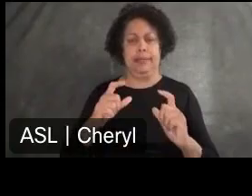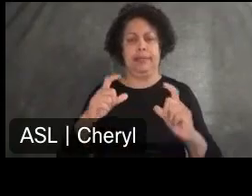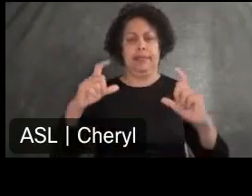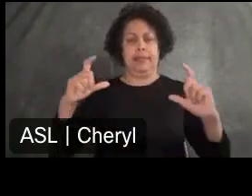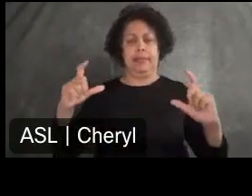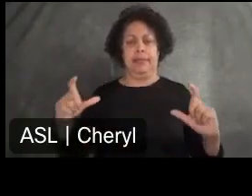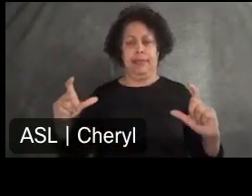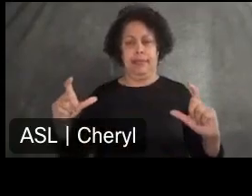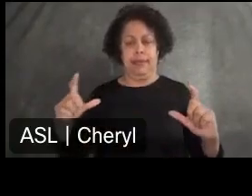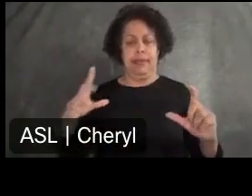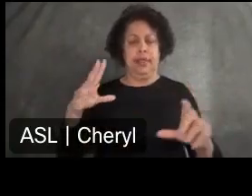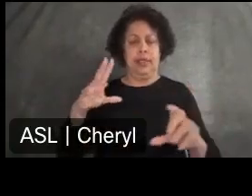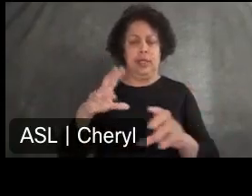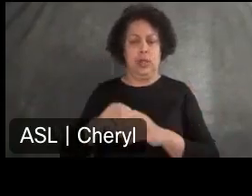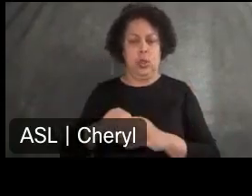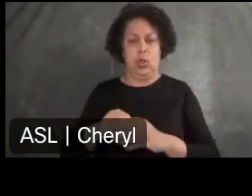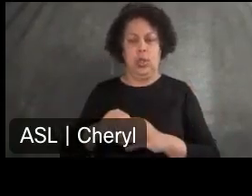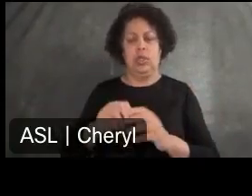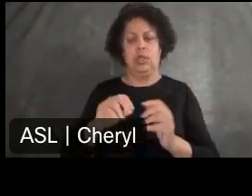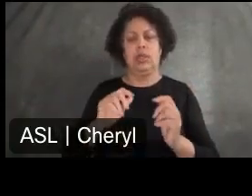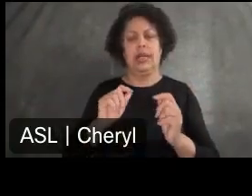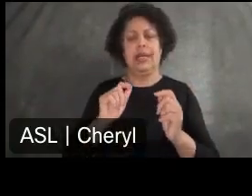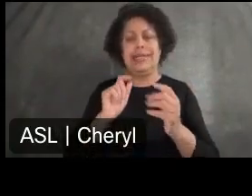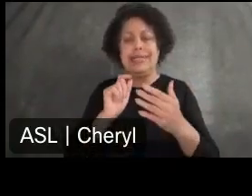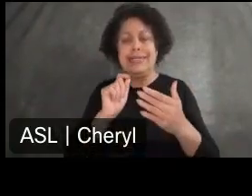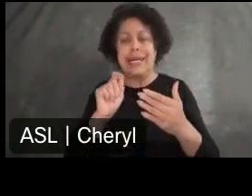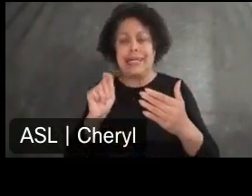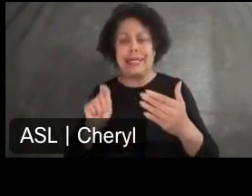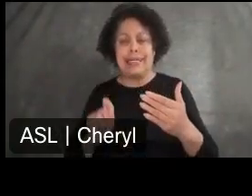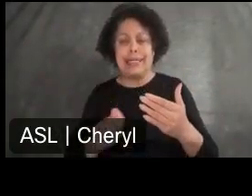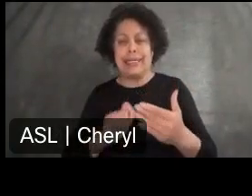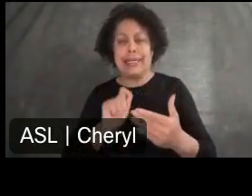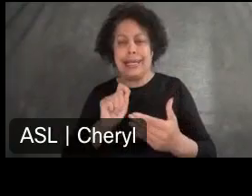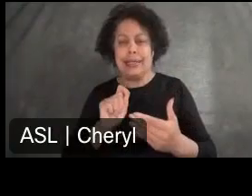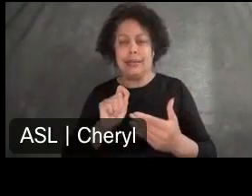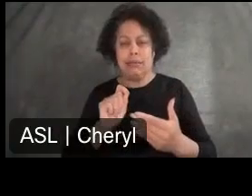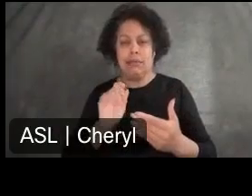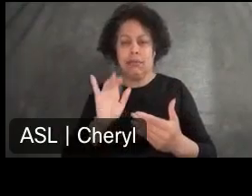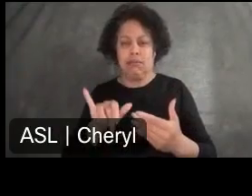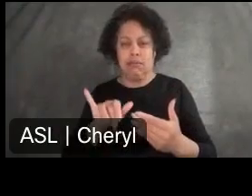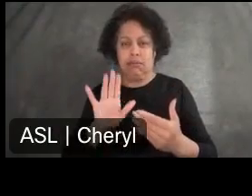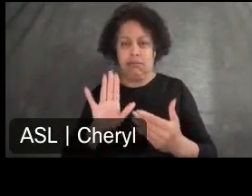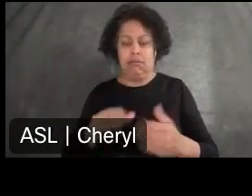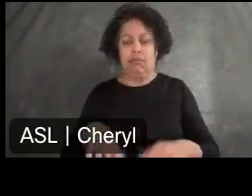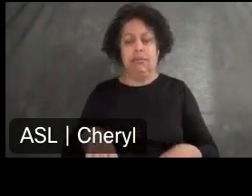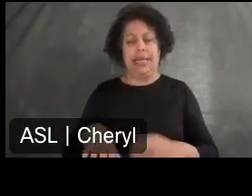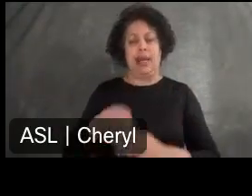include dotted circles outside of our pods, these